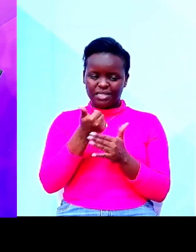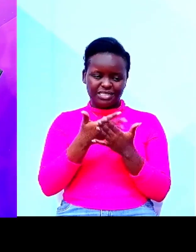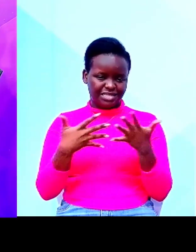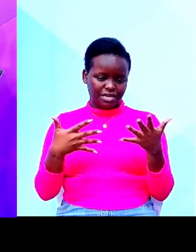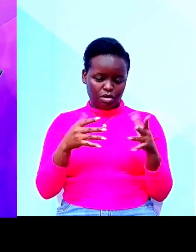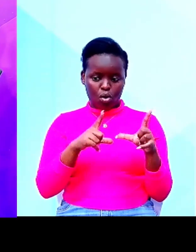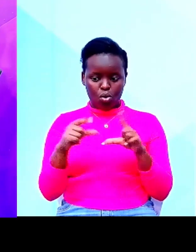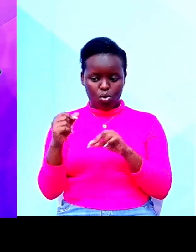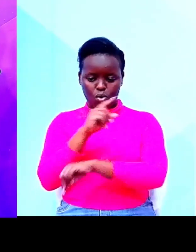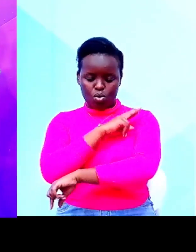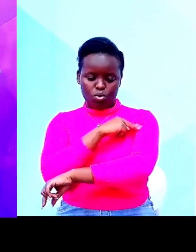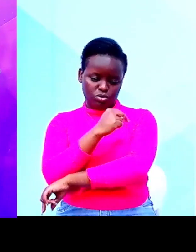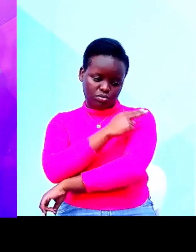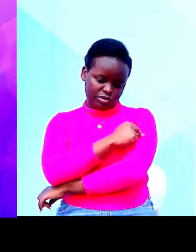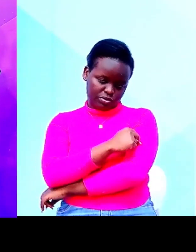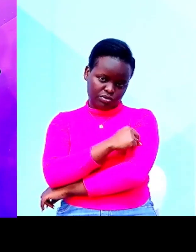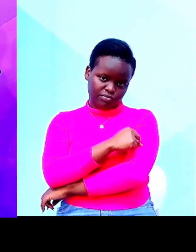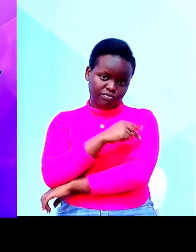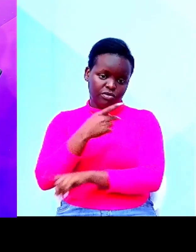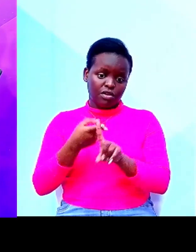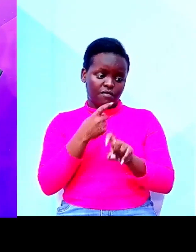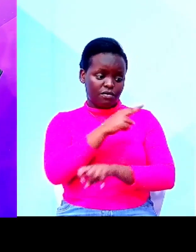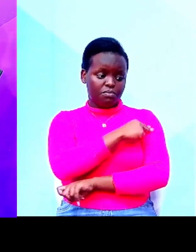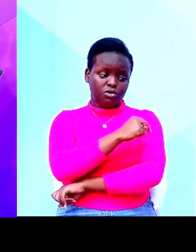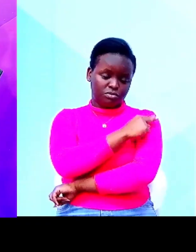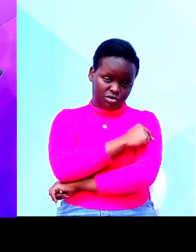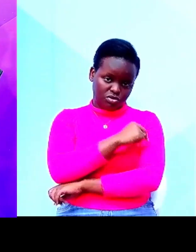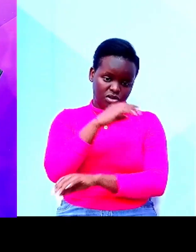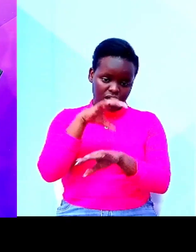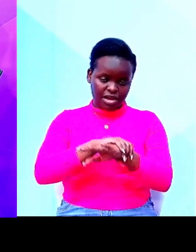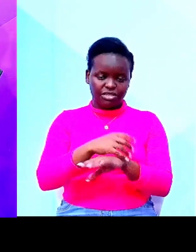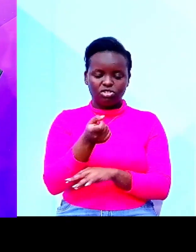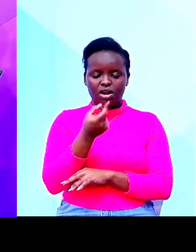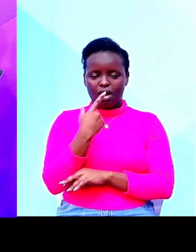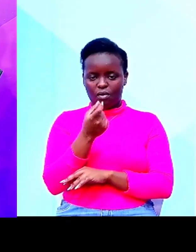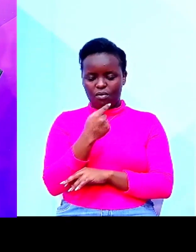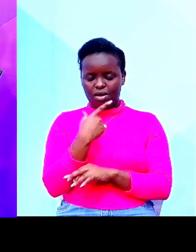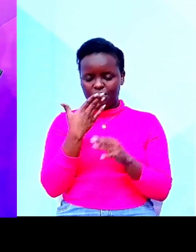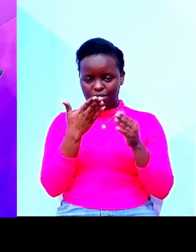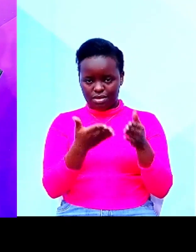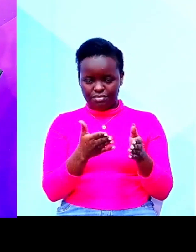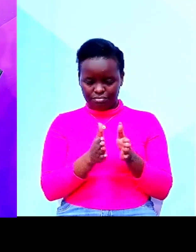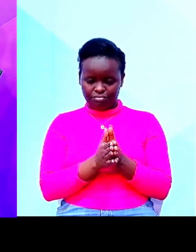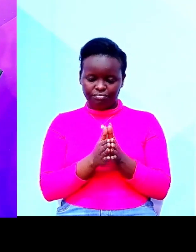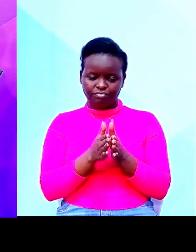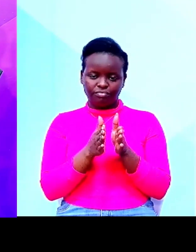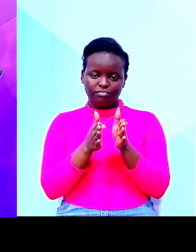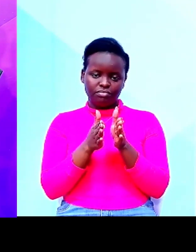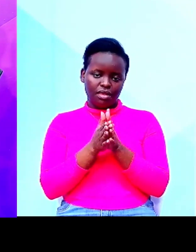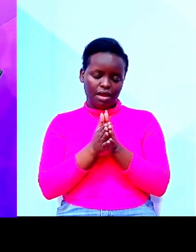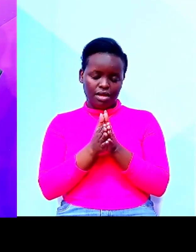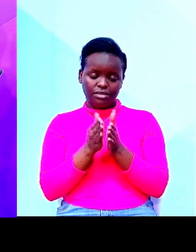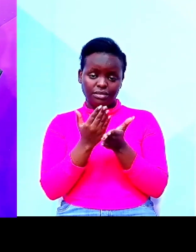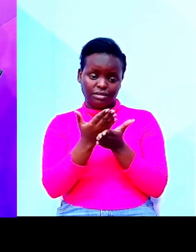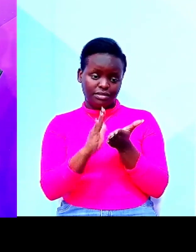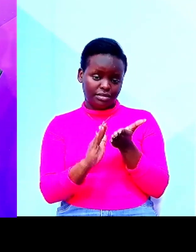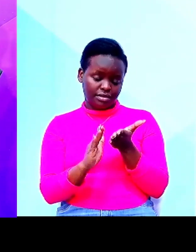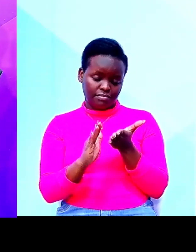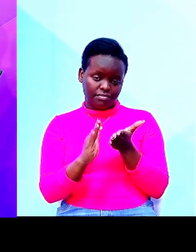hospital, and from the hospital you will get medication, and some